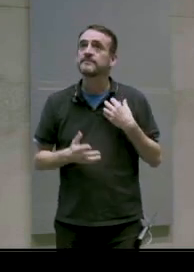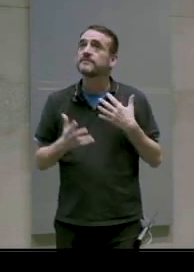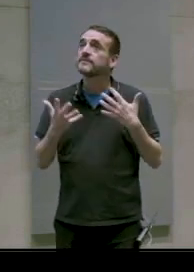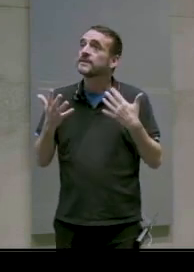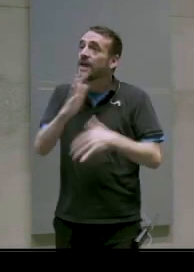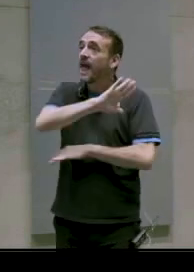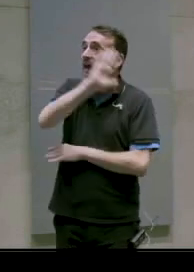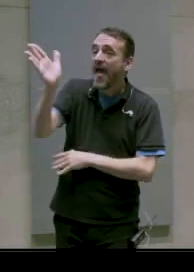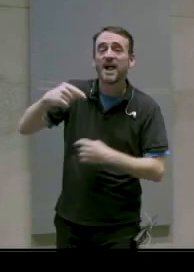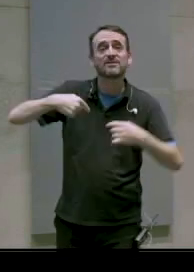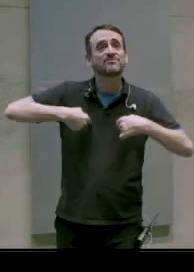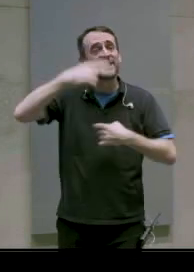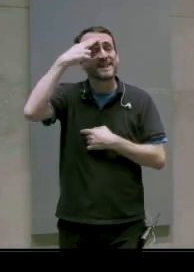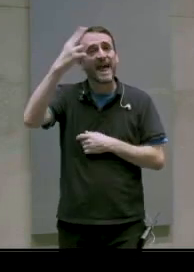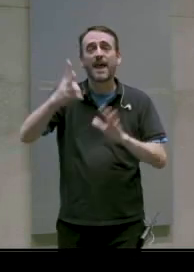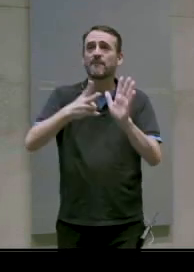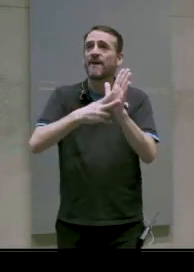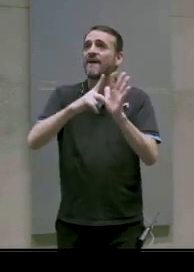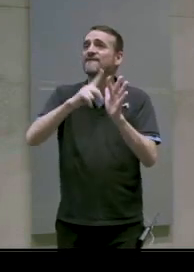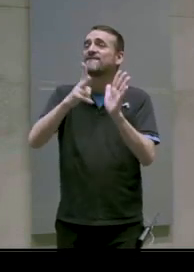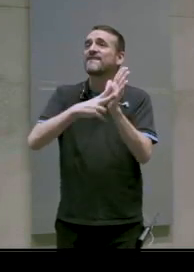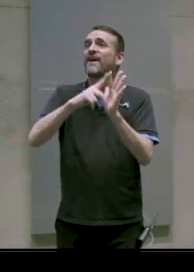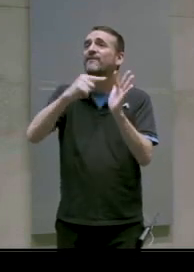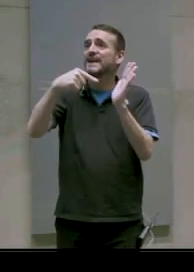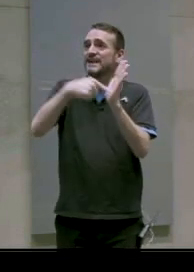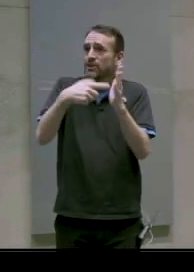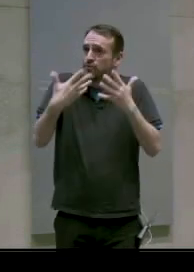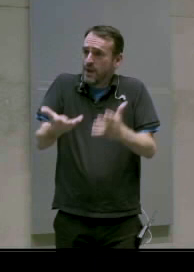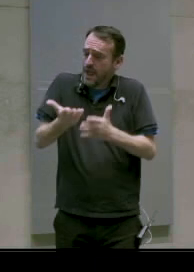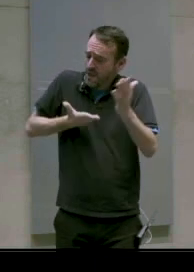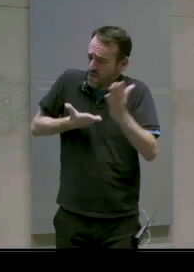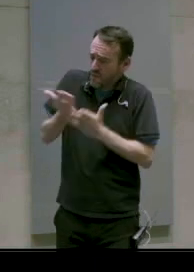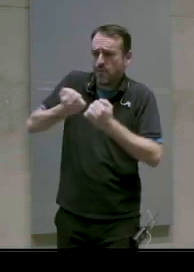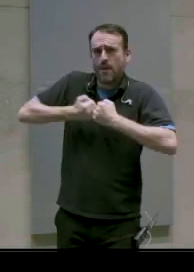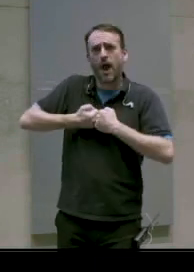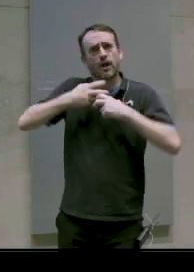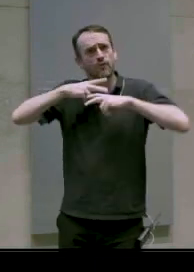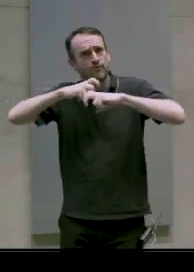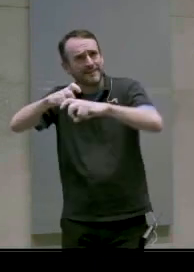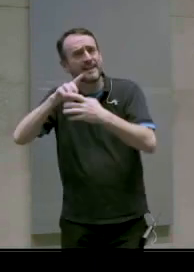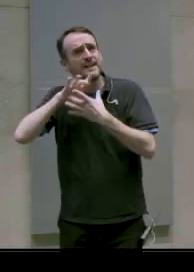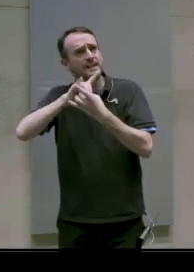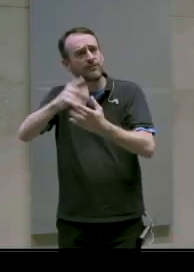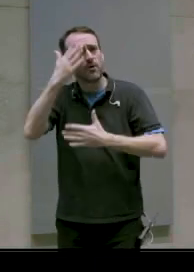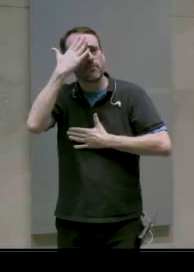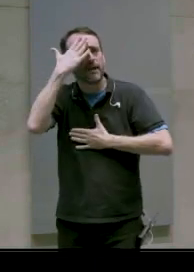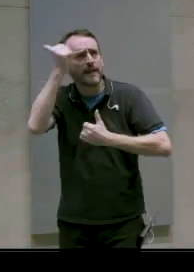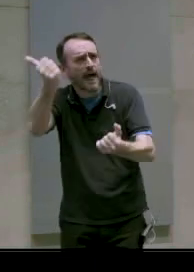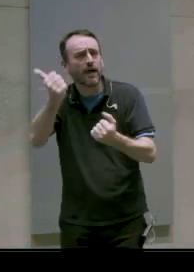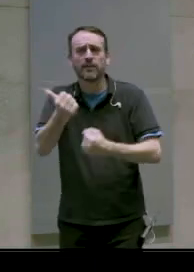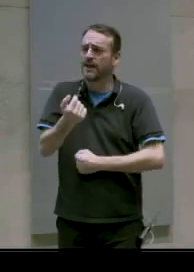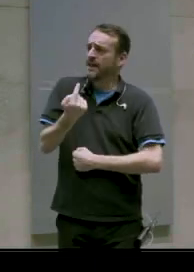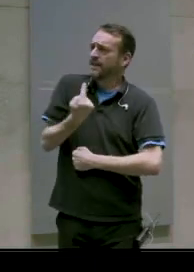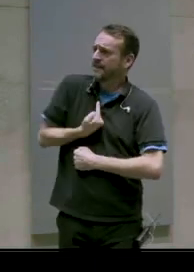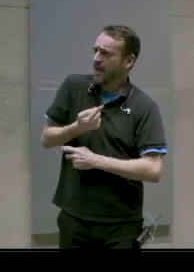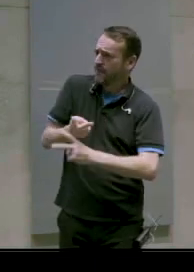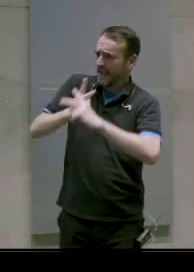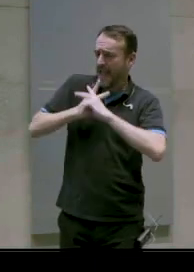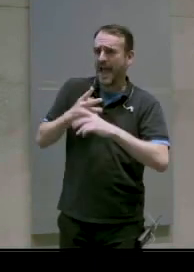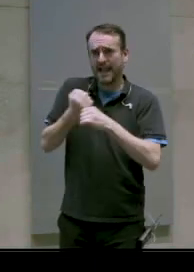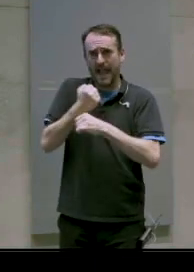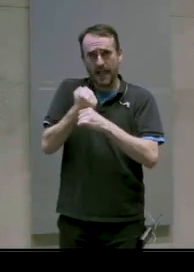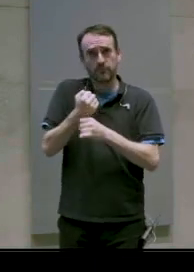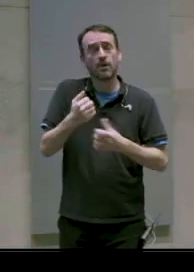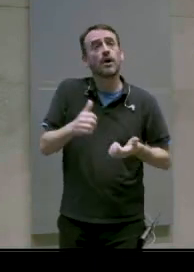This is Velvet speaking. Today I will be walking you through research into mental health, self-care and games that was undertaken together with my